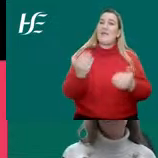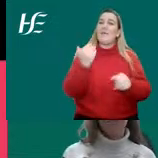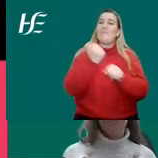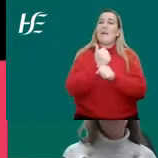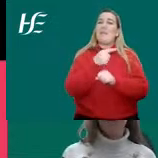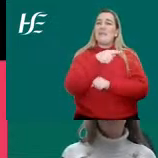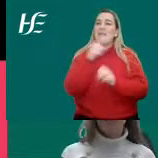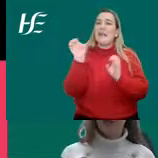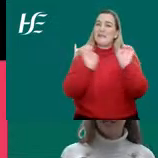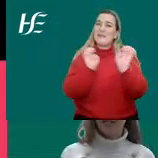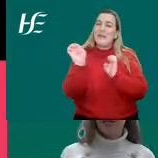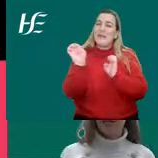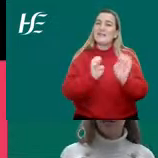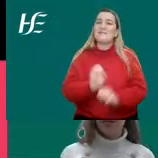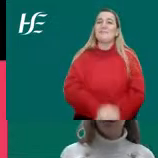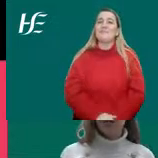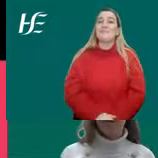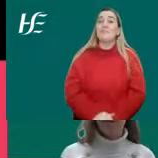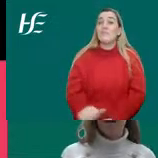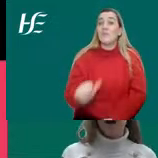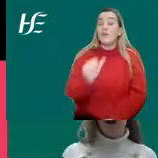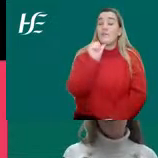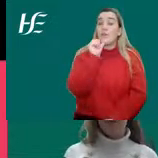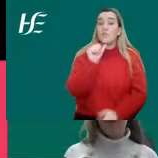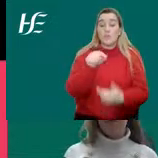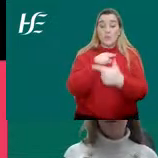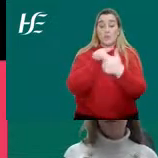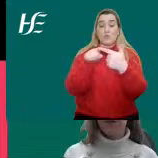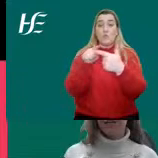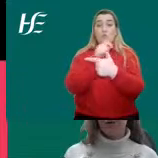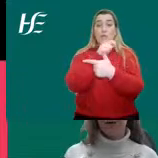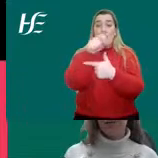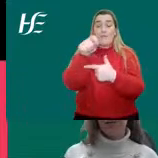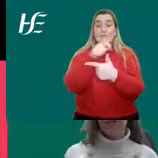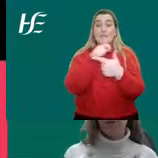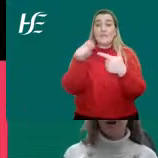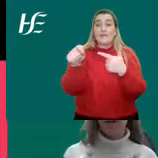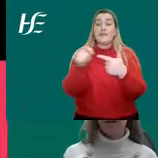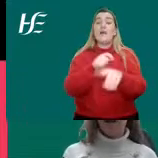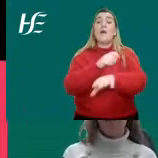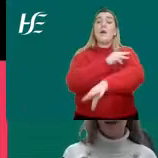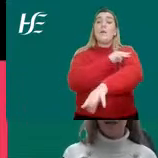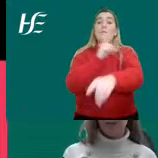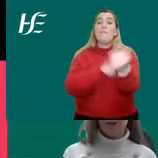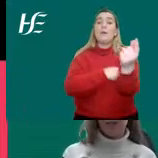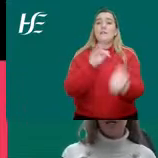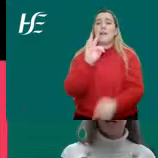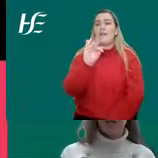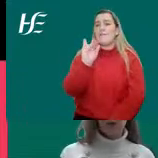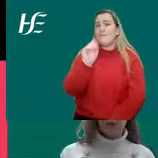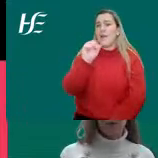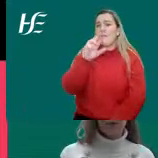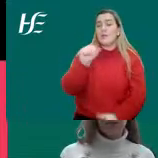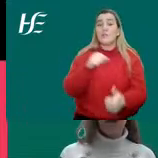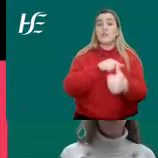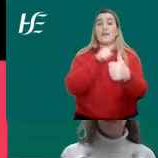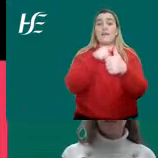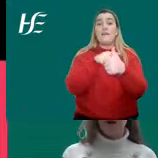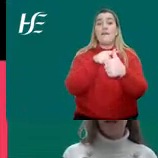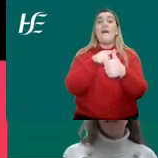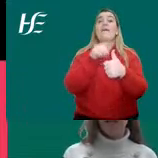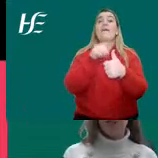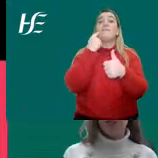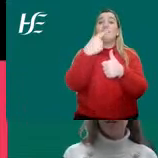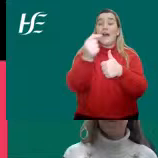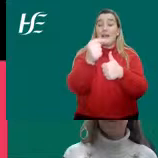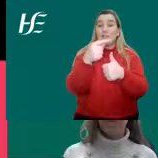exercise. Firstly, there are two types of muscle fibers in your pelvic floor, fast twitch and slow twitch. This is